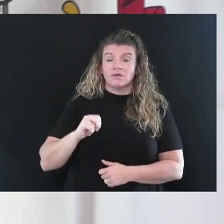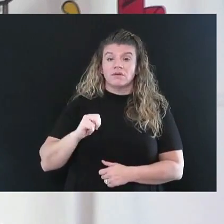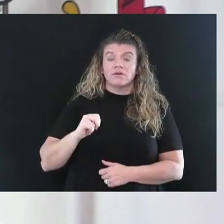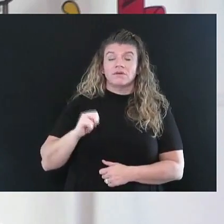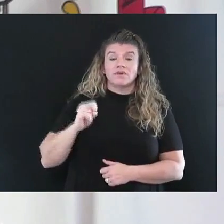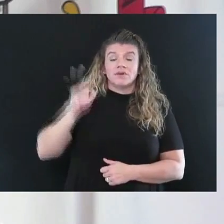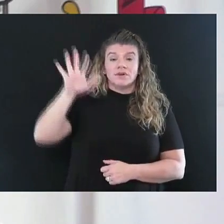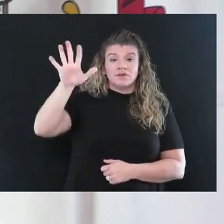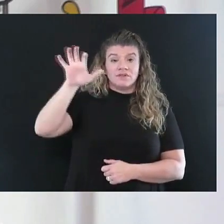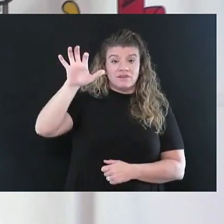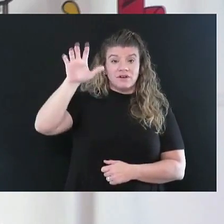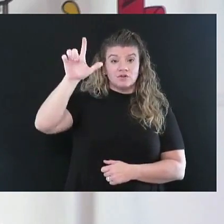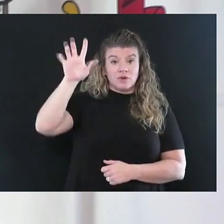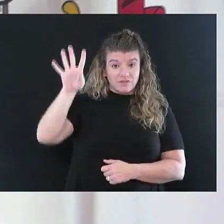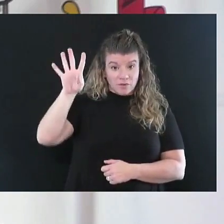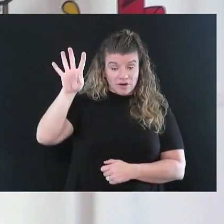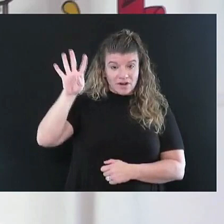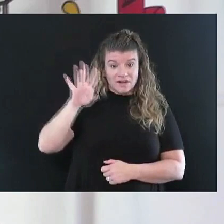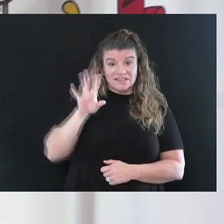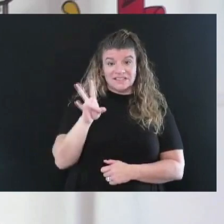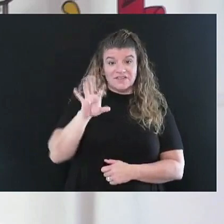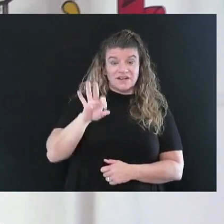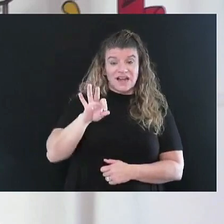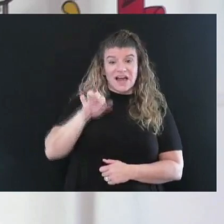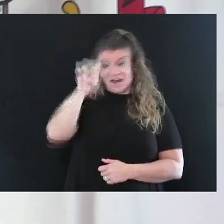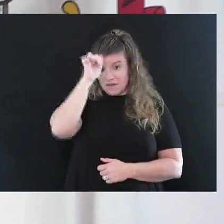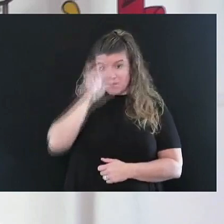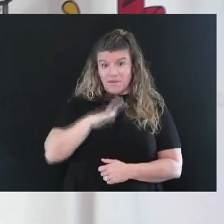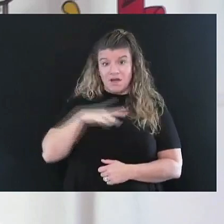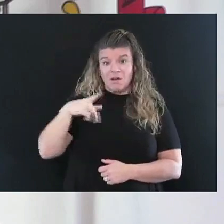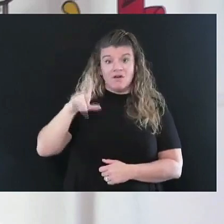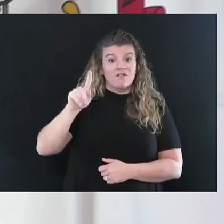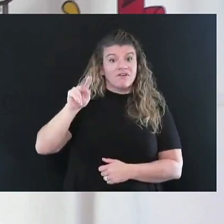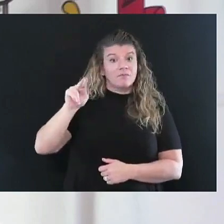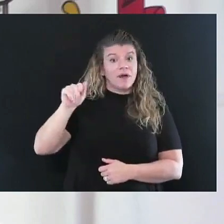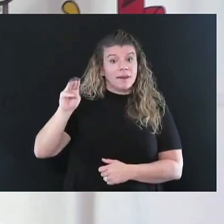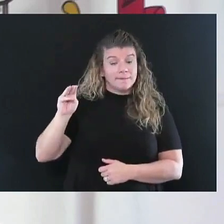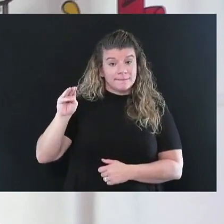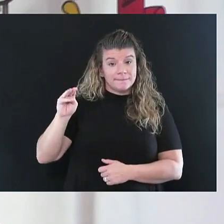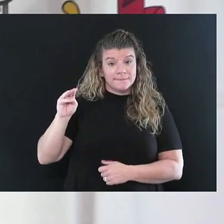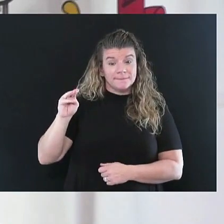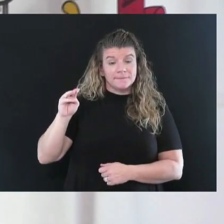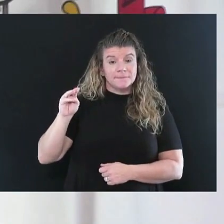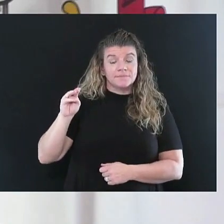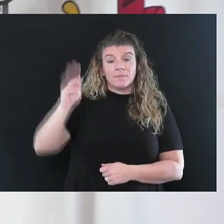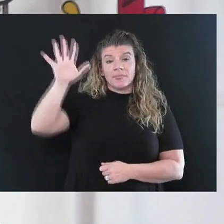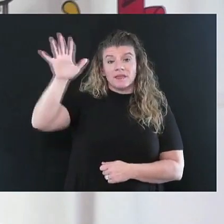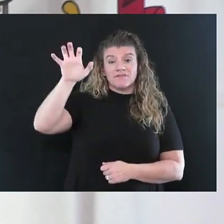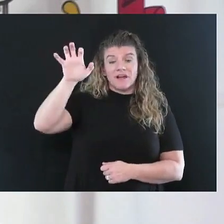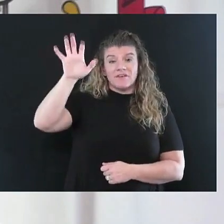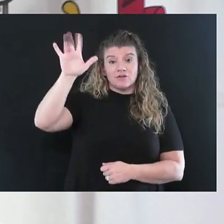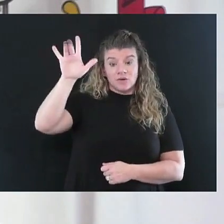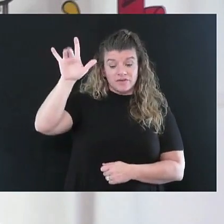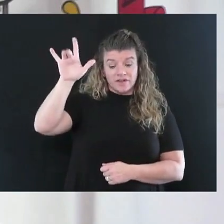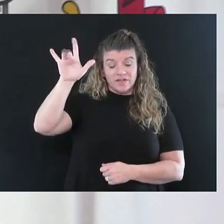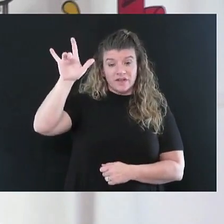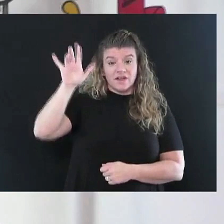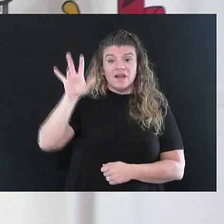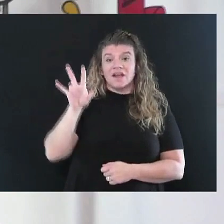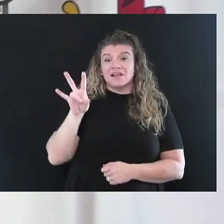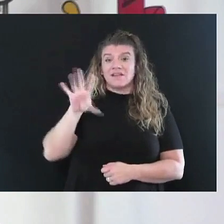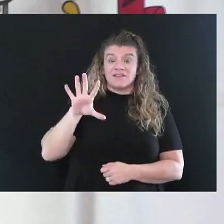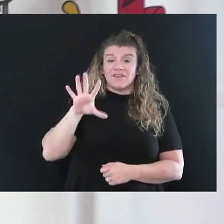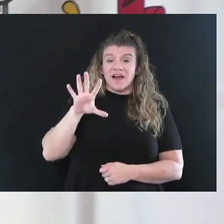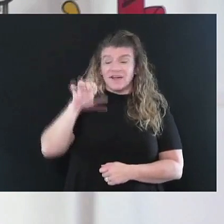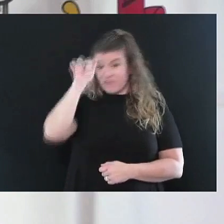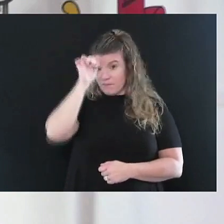Our 524th death, a 79-year-old male from Putnam County. Our 525th death, a